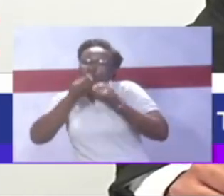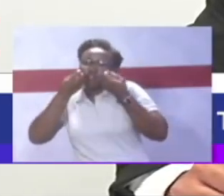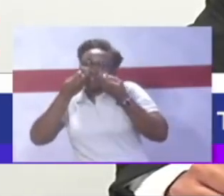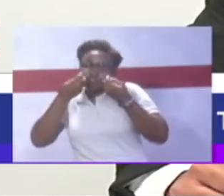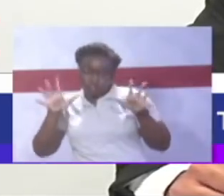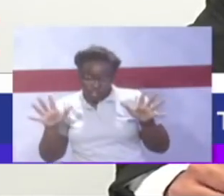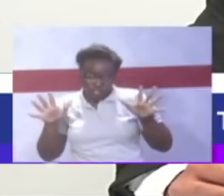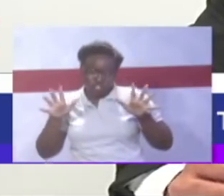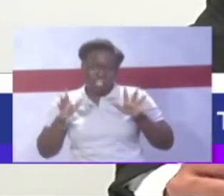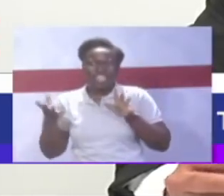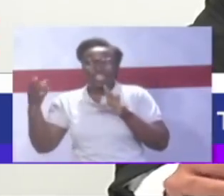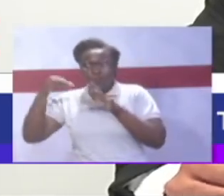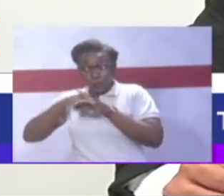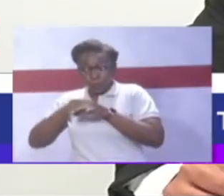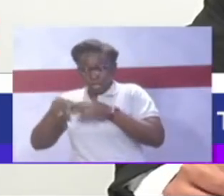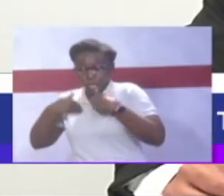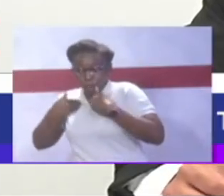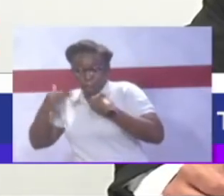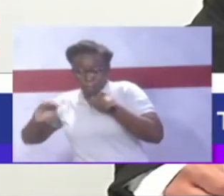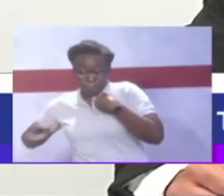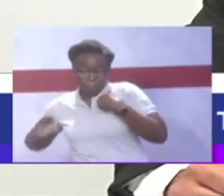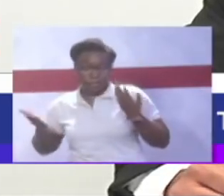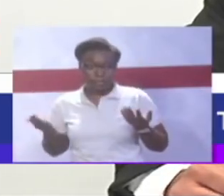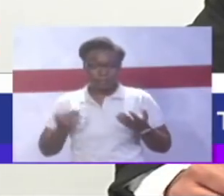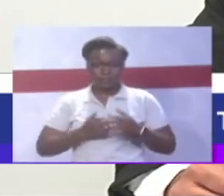me of your second part of that first question.